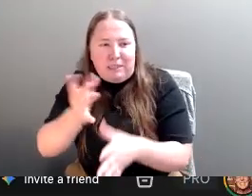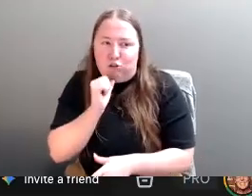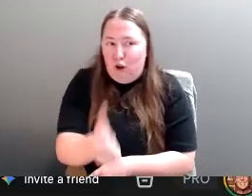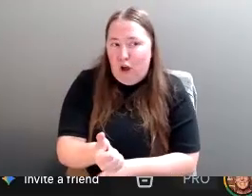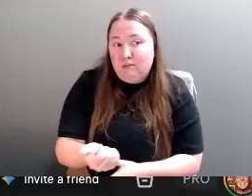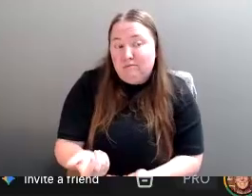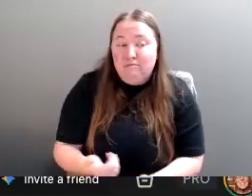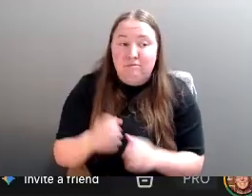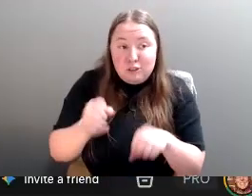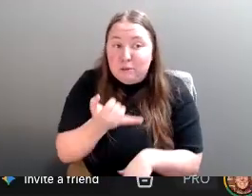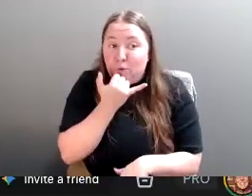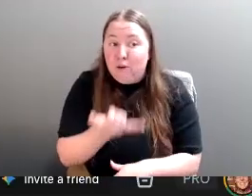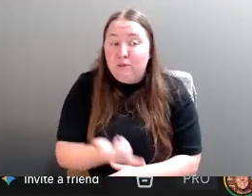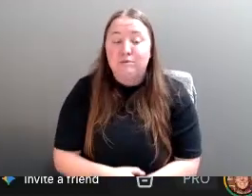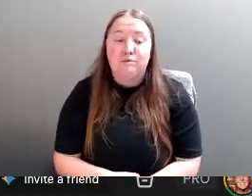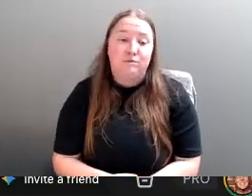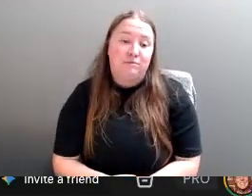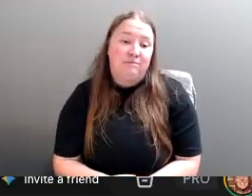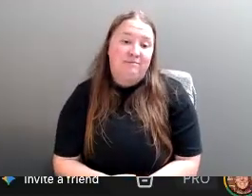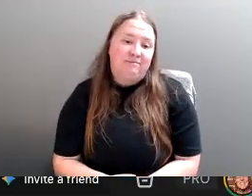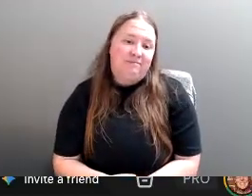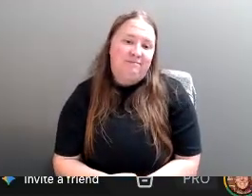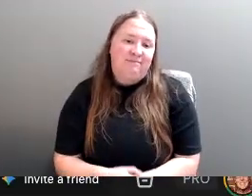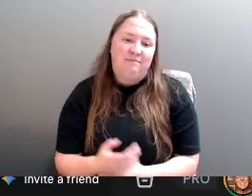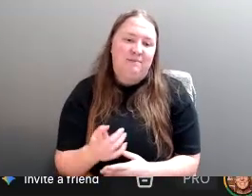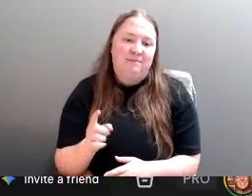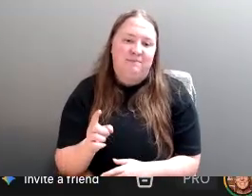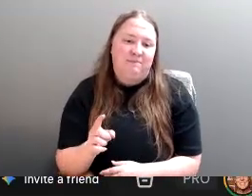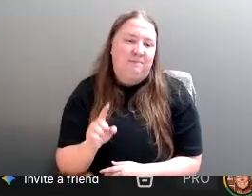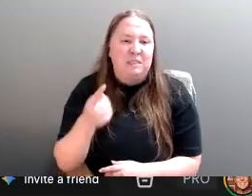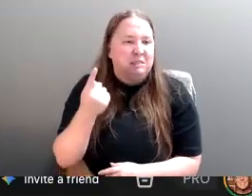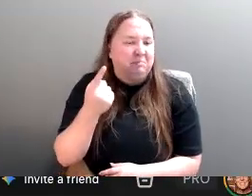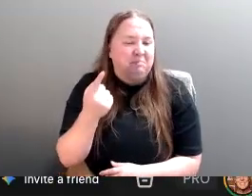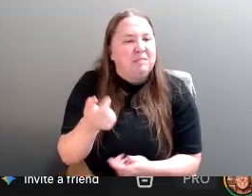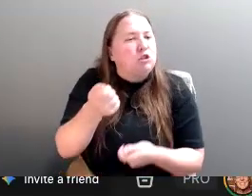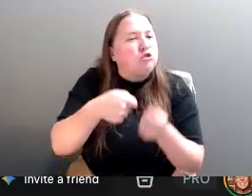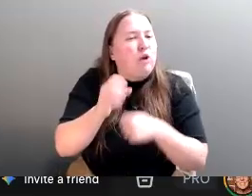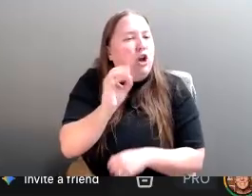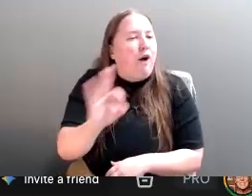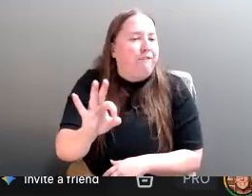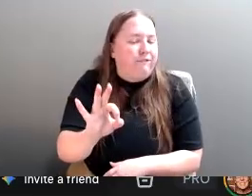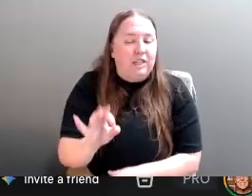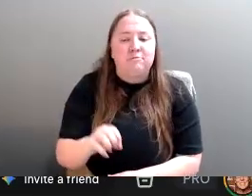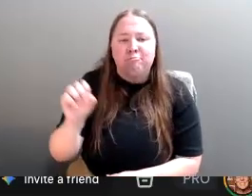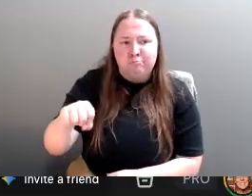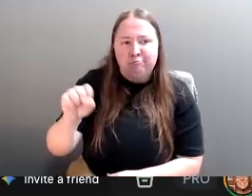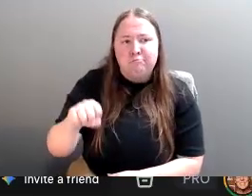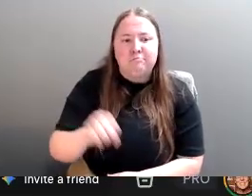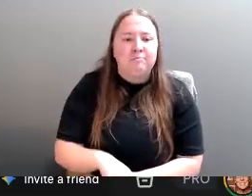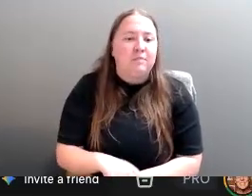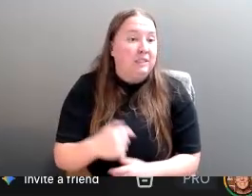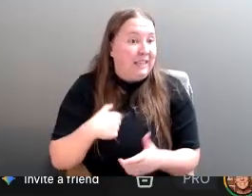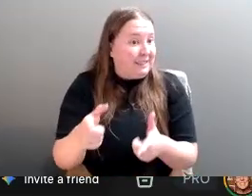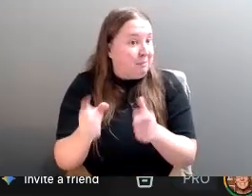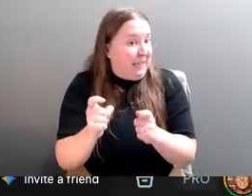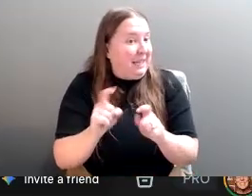wrong. And Yeah. because there's so much. So I mean, it's just to me there's a Yeah. Yeah. trade-off to that. Yep. You Absolutely. you get speed, but